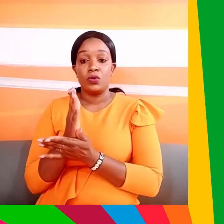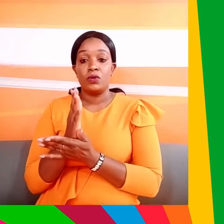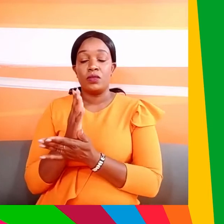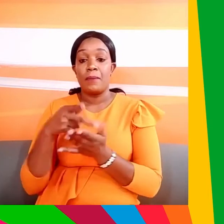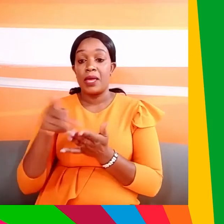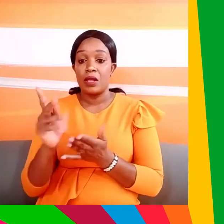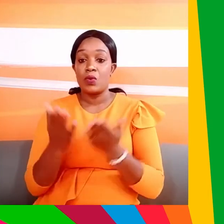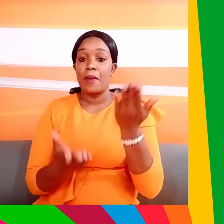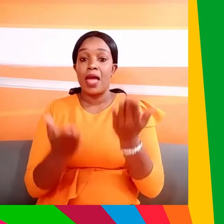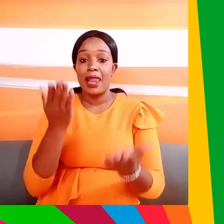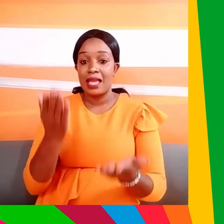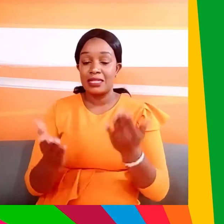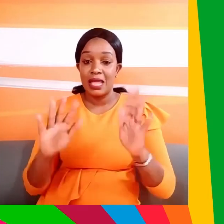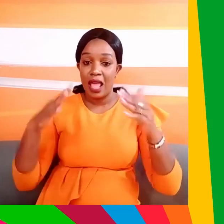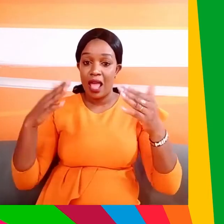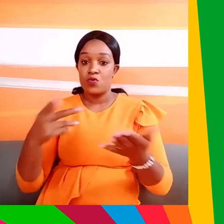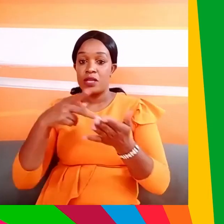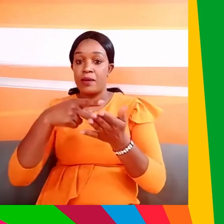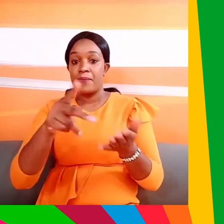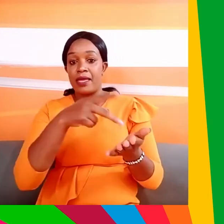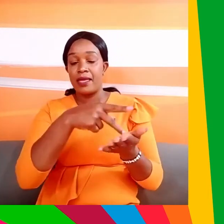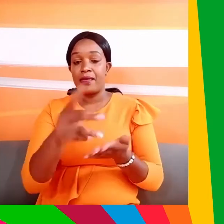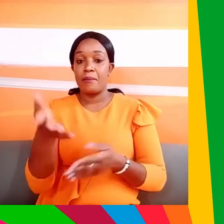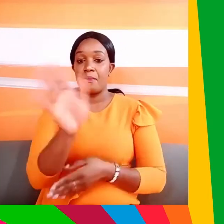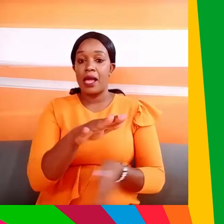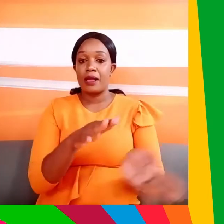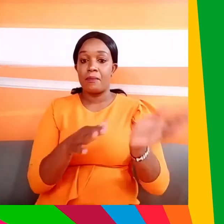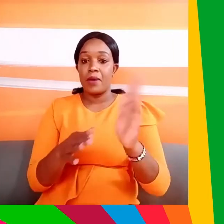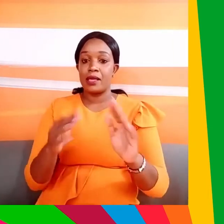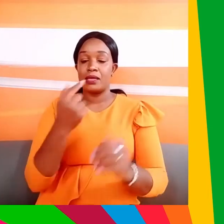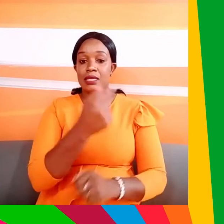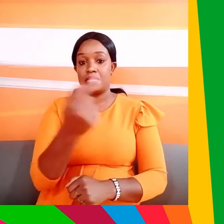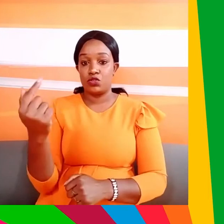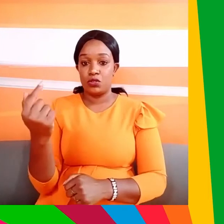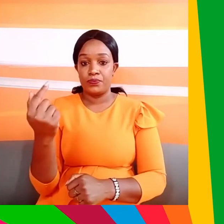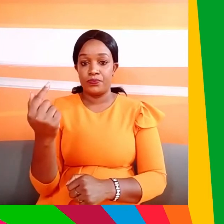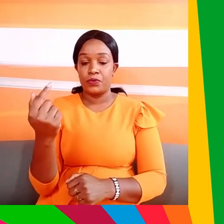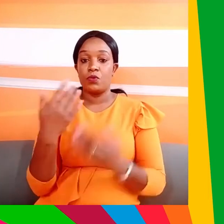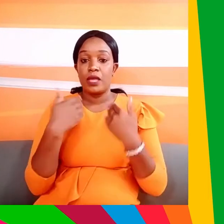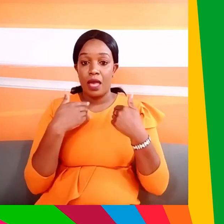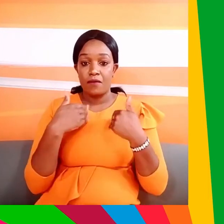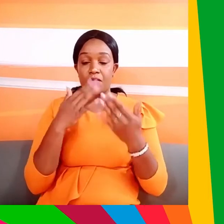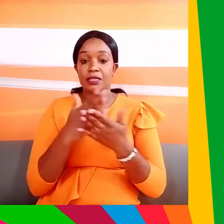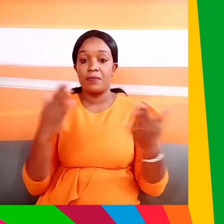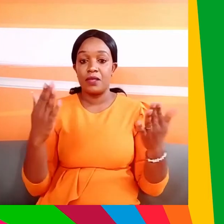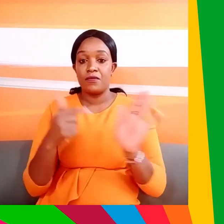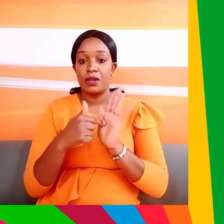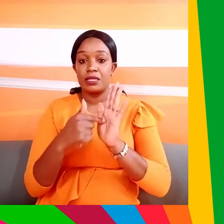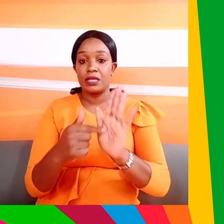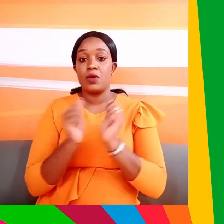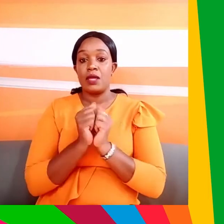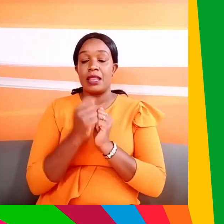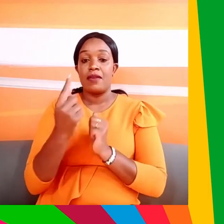how we reward people who care. You know, again, Oxfam estimates that something like $11 trillion worth